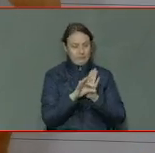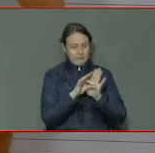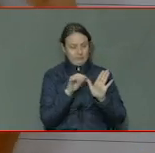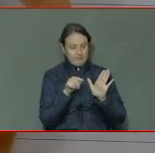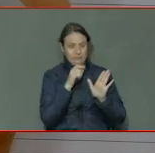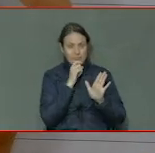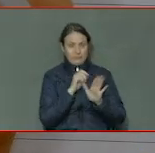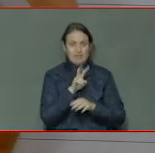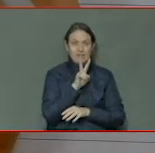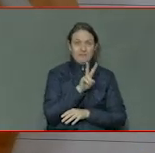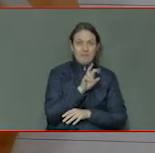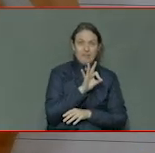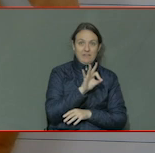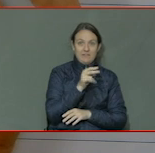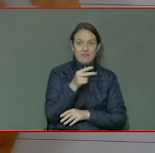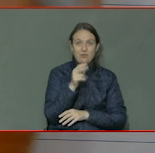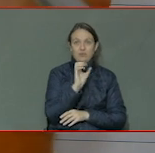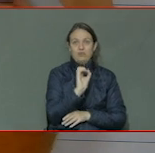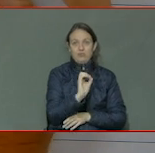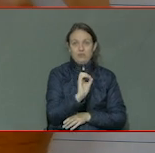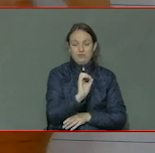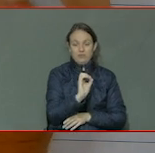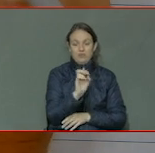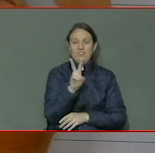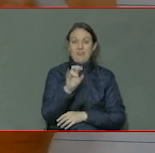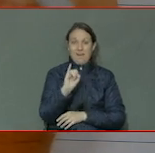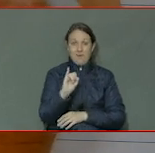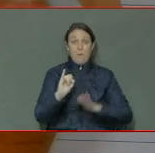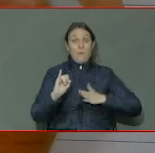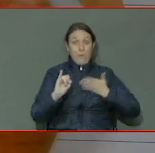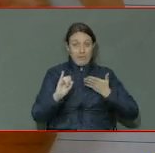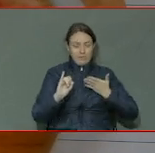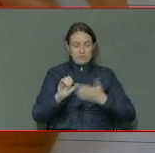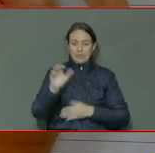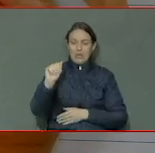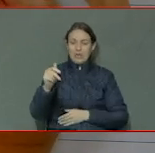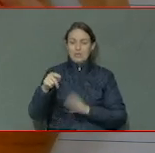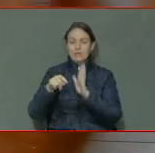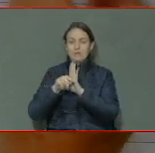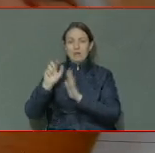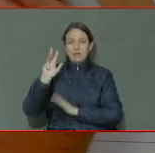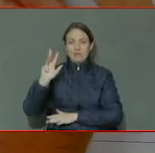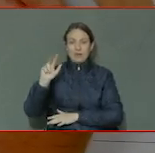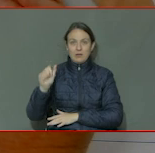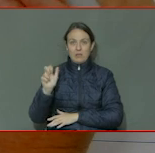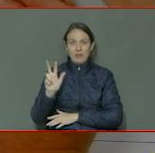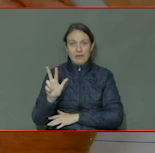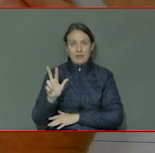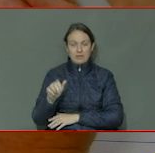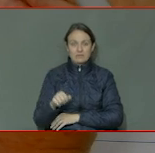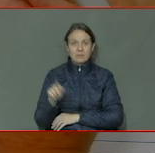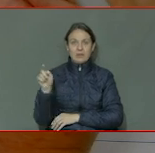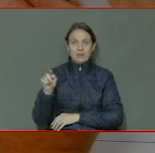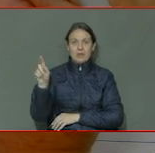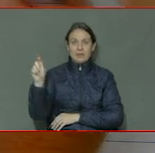My VF is 0. I want to calculate VI. A is negative 9,8 and delta T